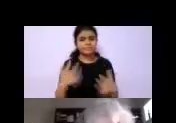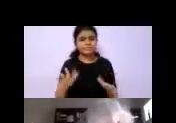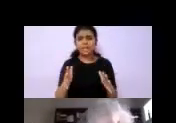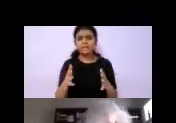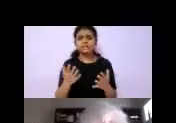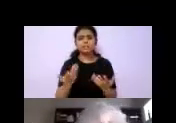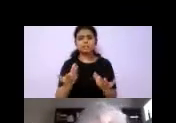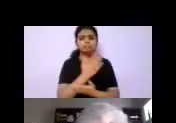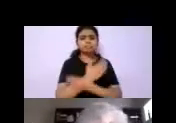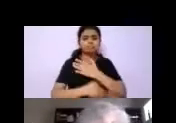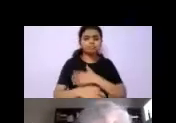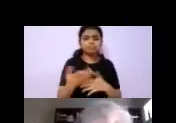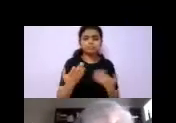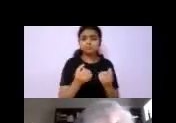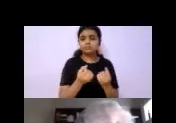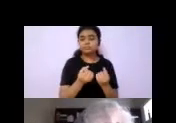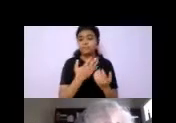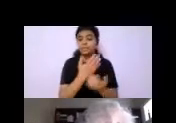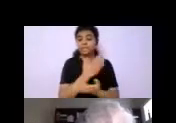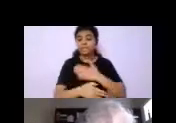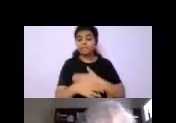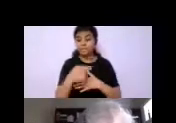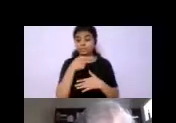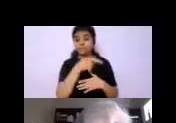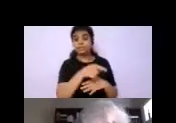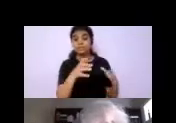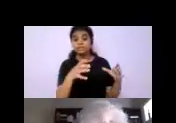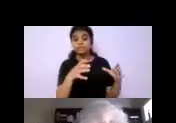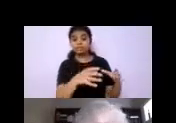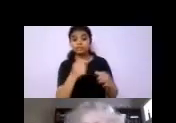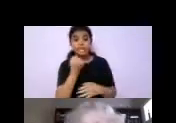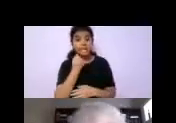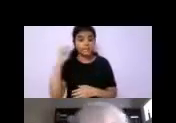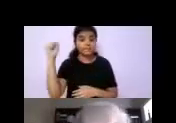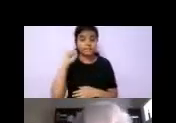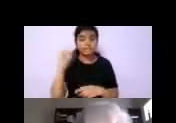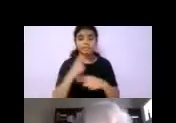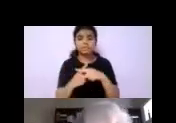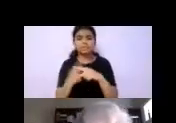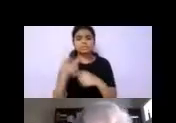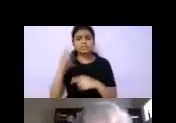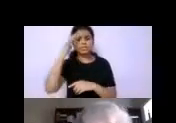antipathy of disability activists and care theorists to care